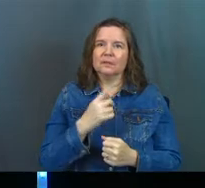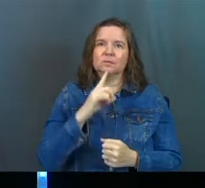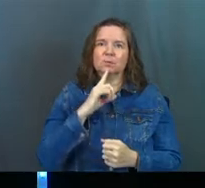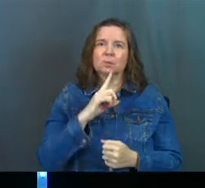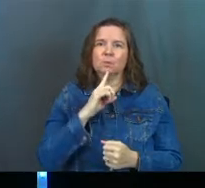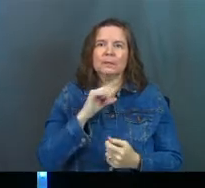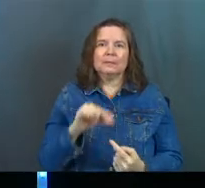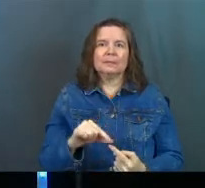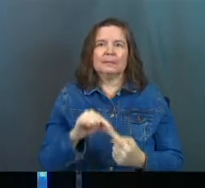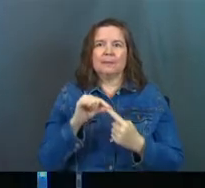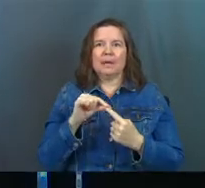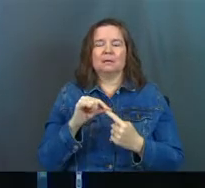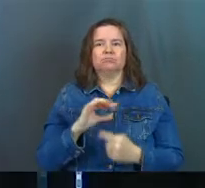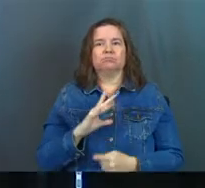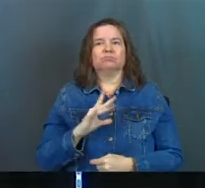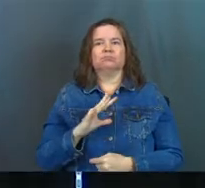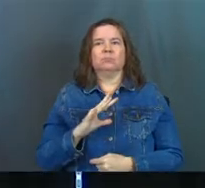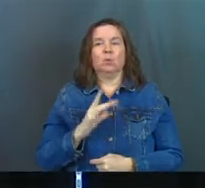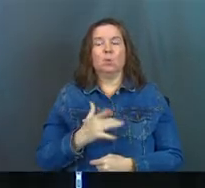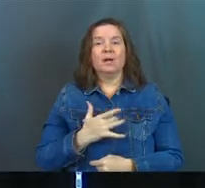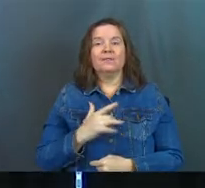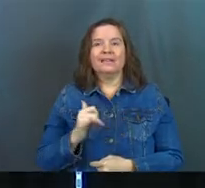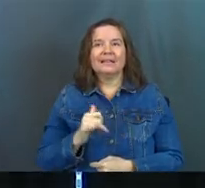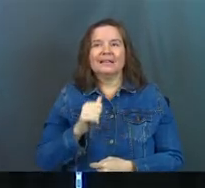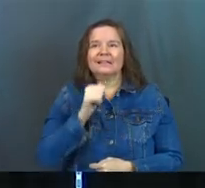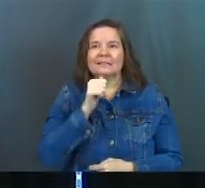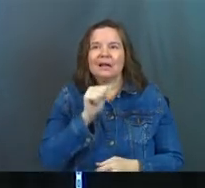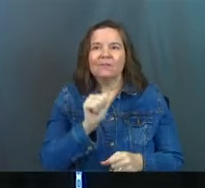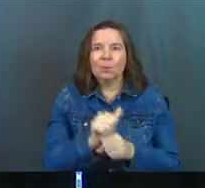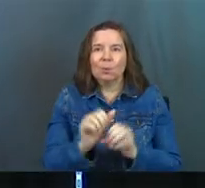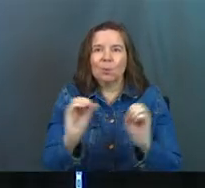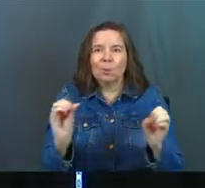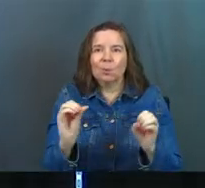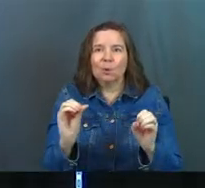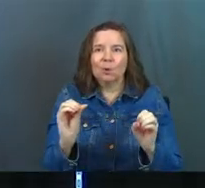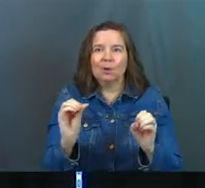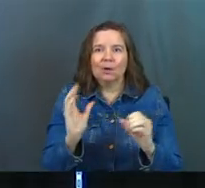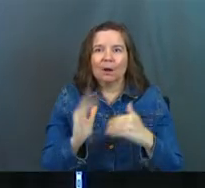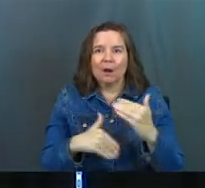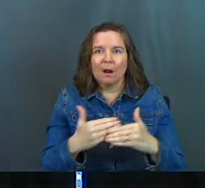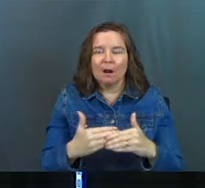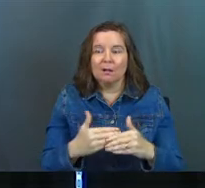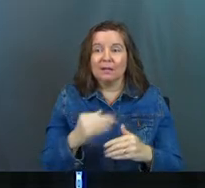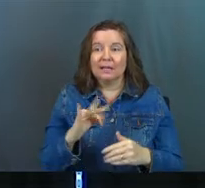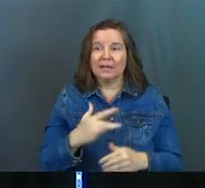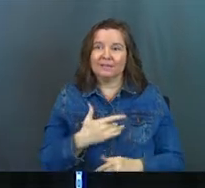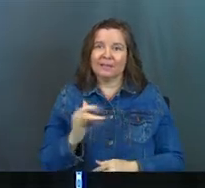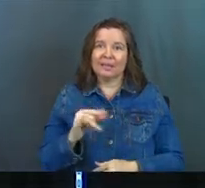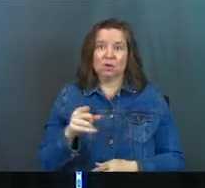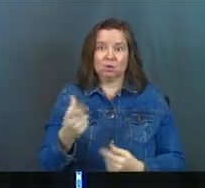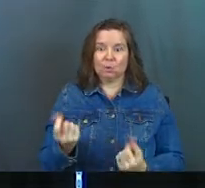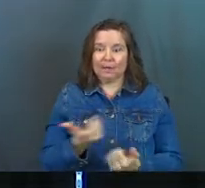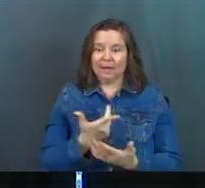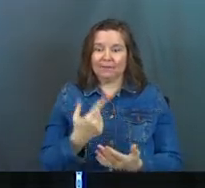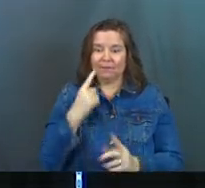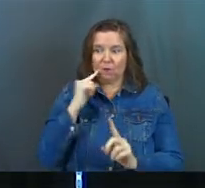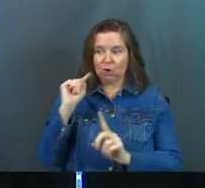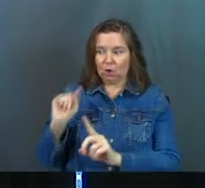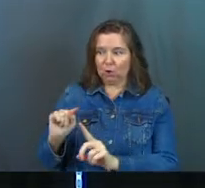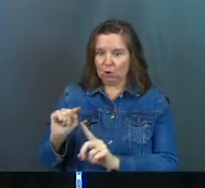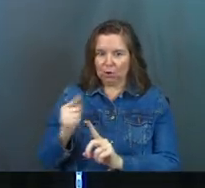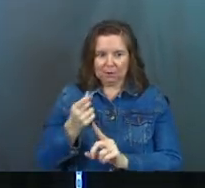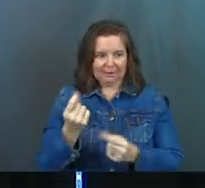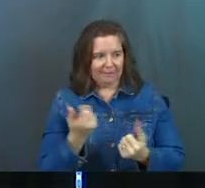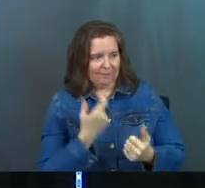it's this really special place where it feels like it's not even work to get the thing spinning, right? It feels like you're doing everything for her and she's